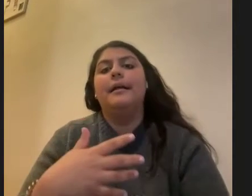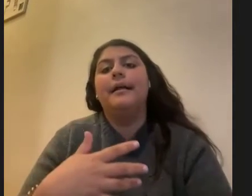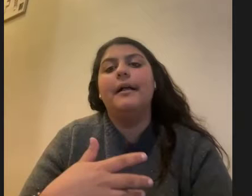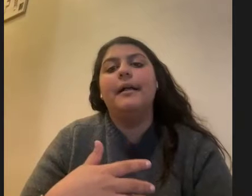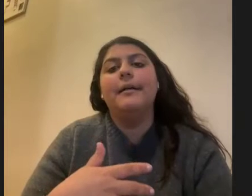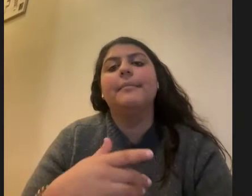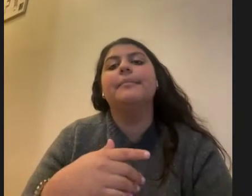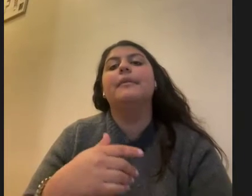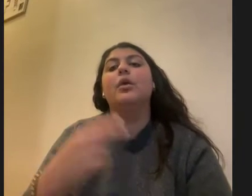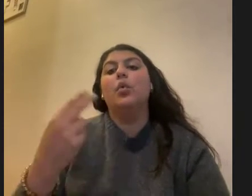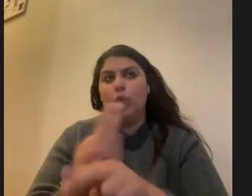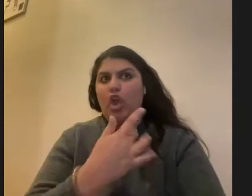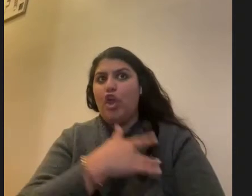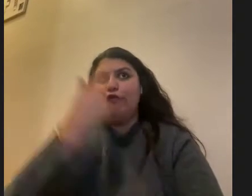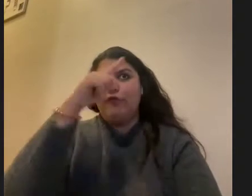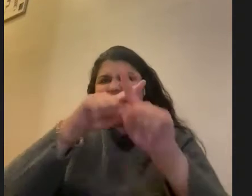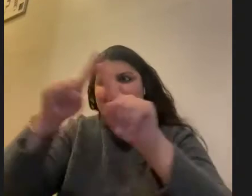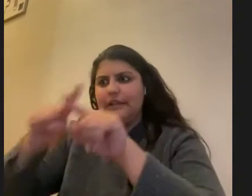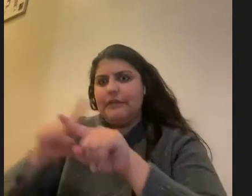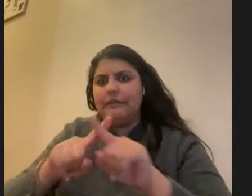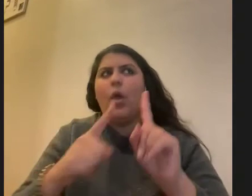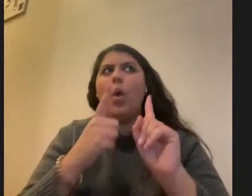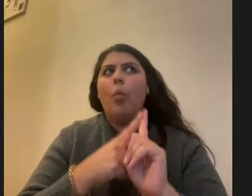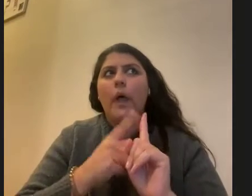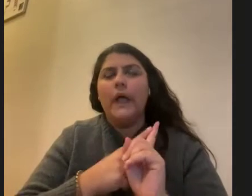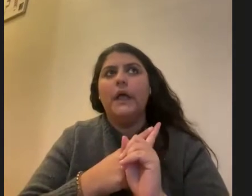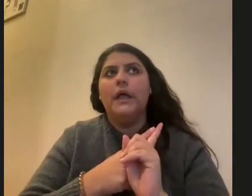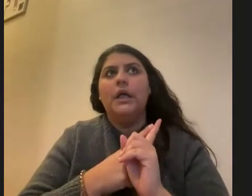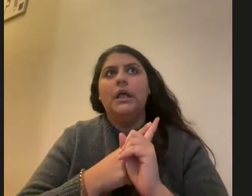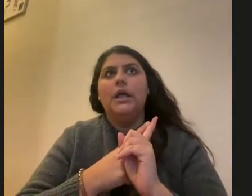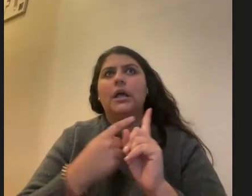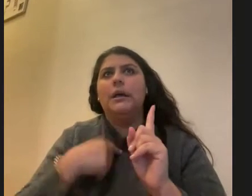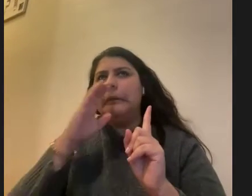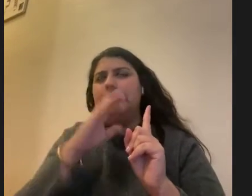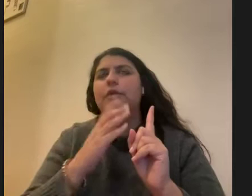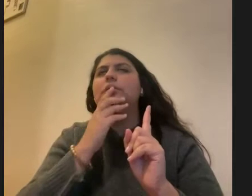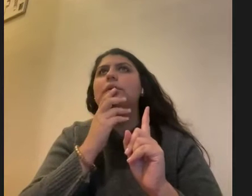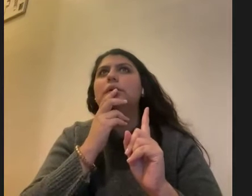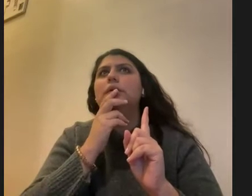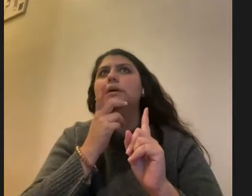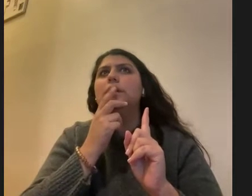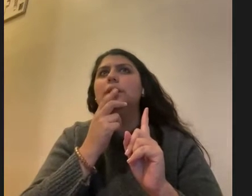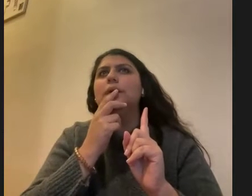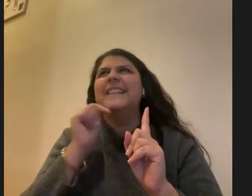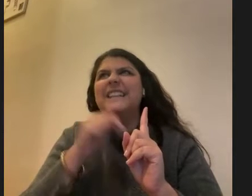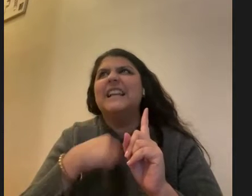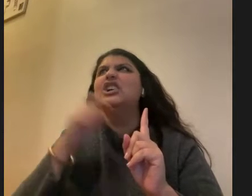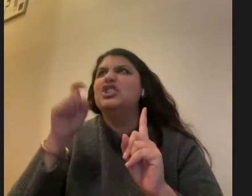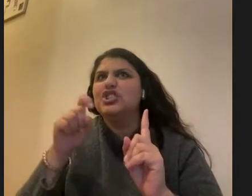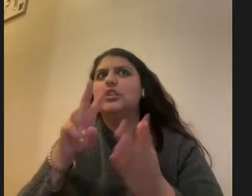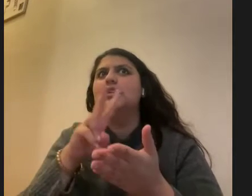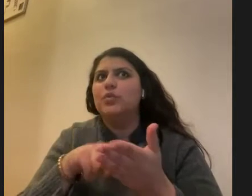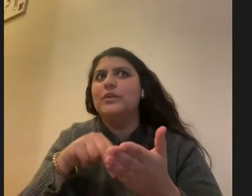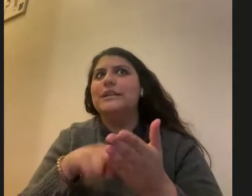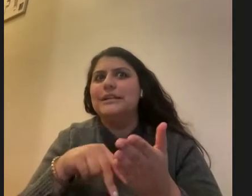they are used for different things. I believe one of them is, ooh, this is a question I should have reached up on. Do you know